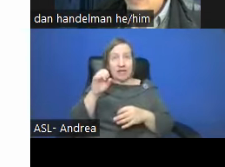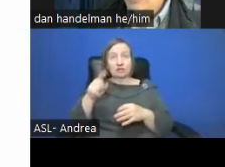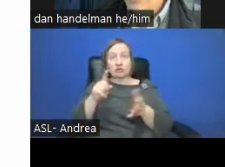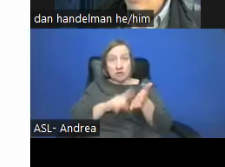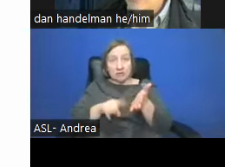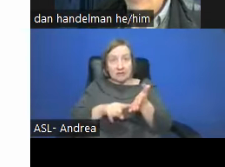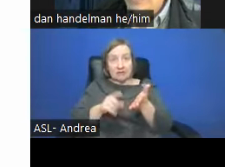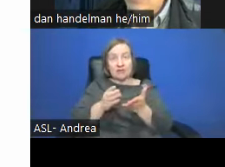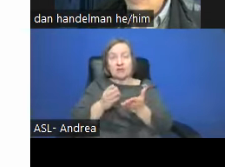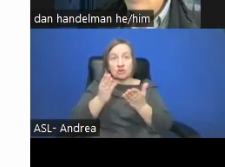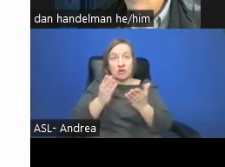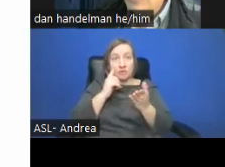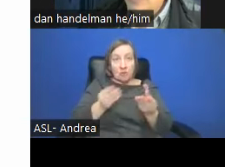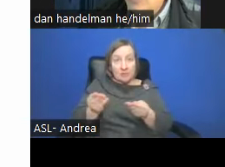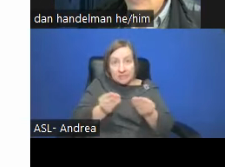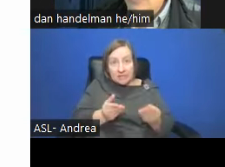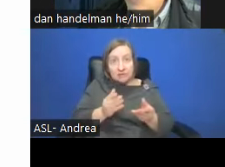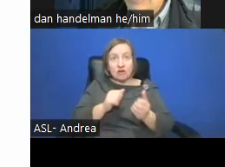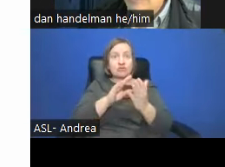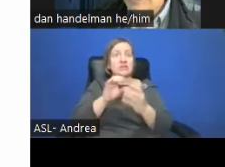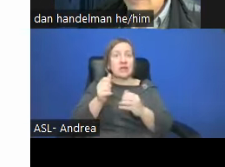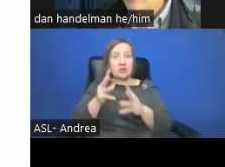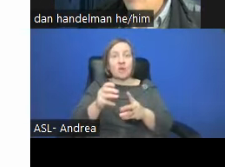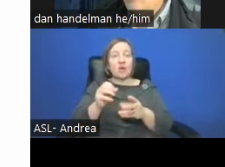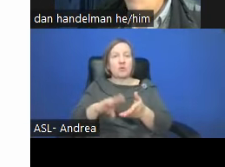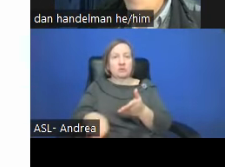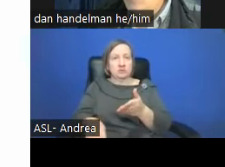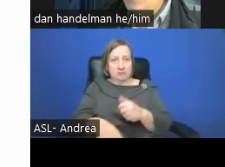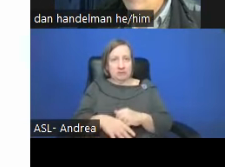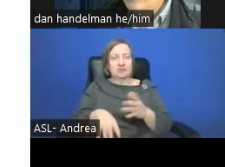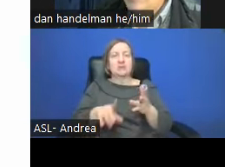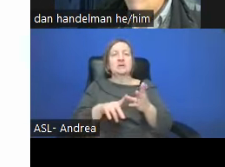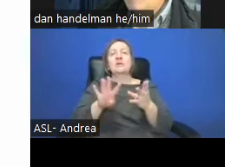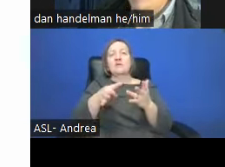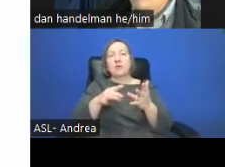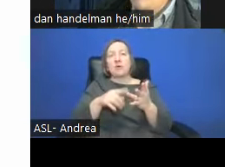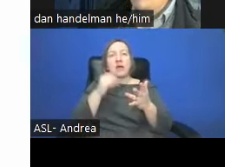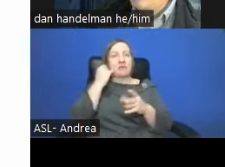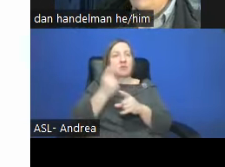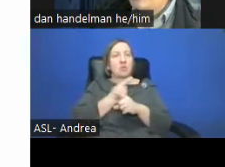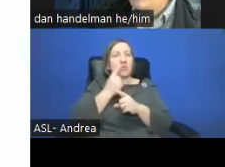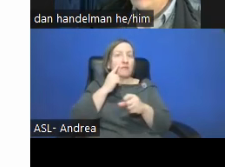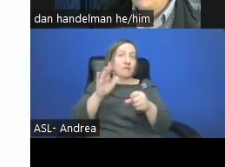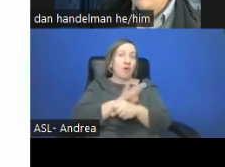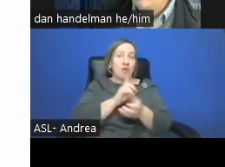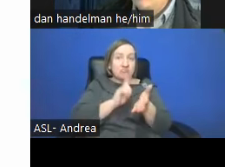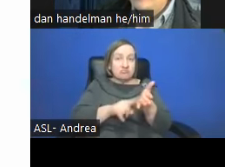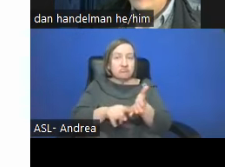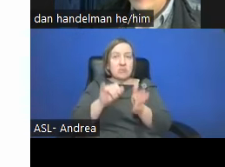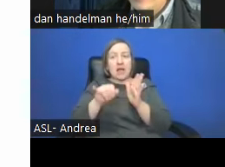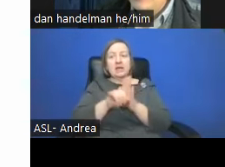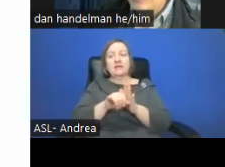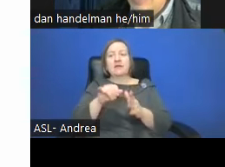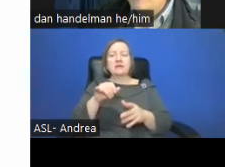investigated, suggested for mediation, addressed by some other means, or dismissed. 4, if appropriate for full investigation, identify the